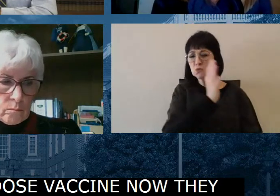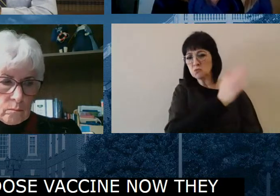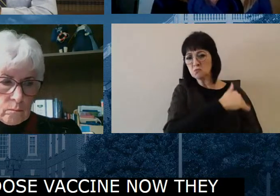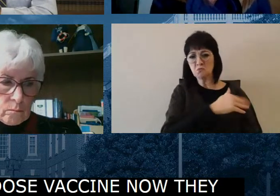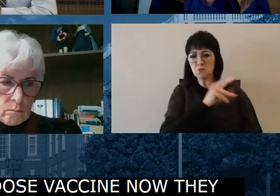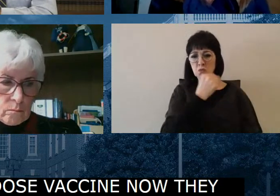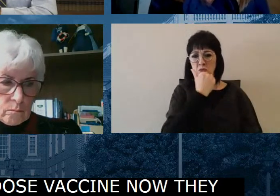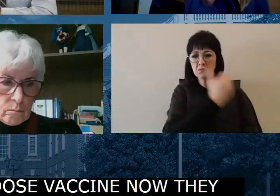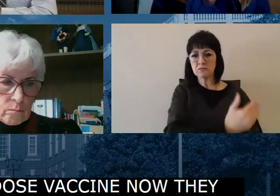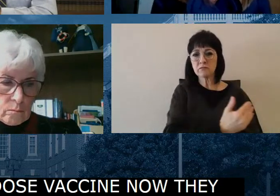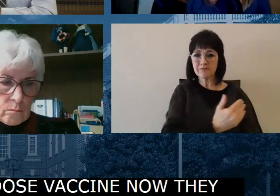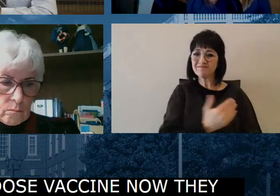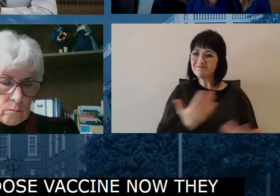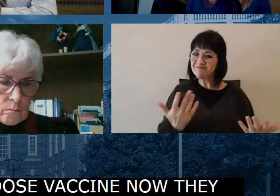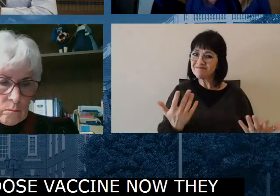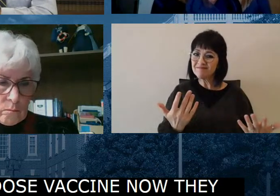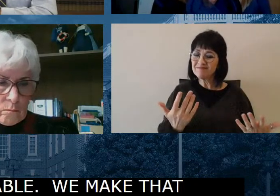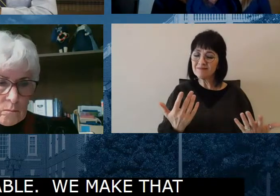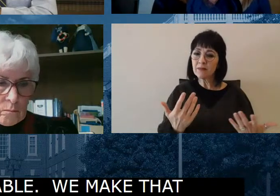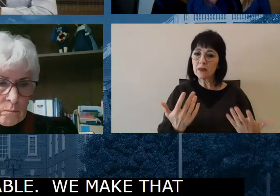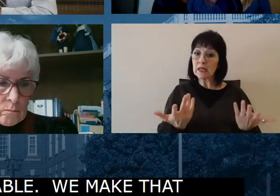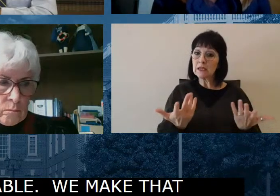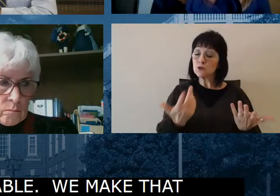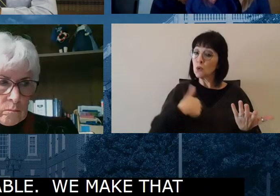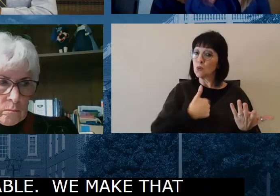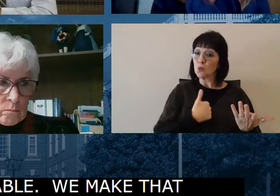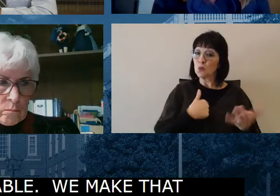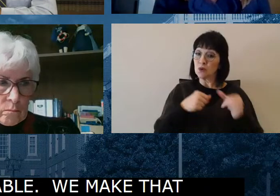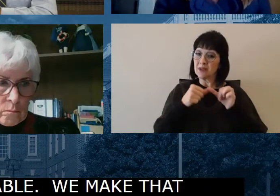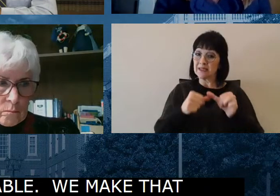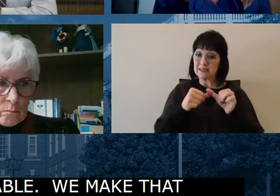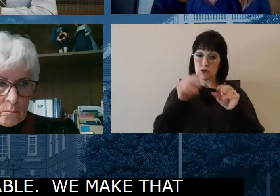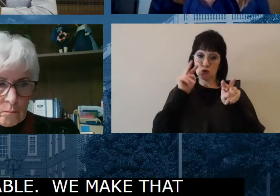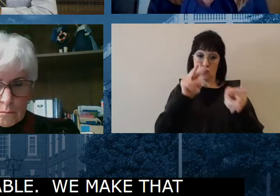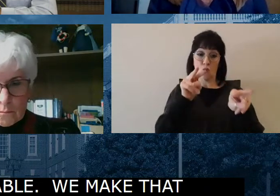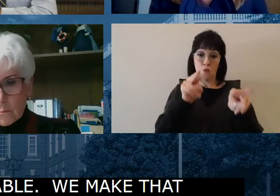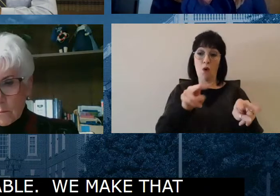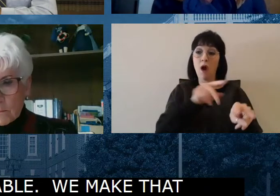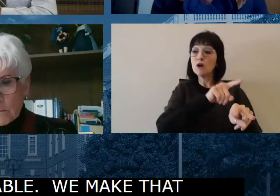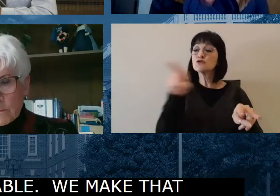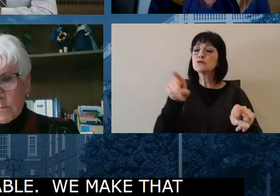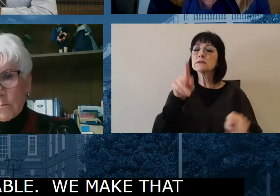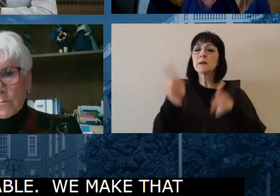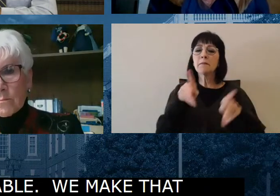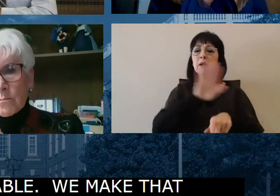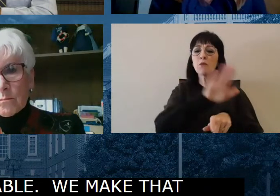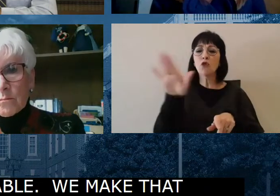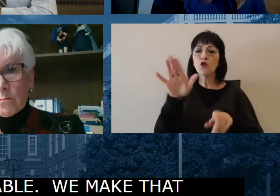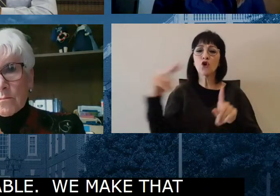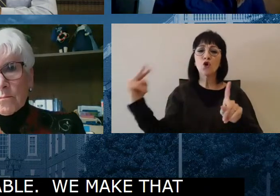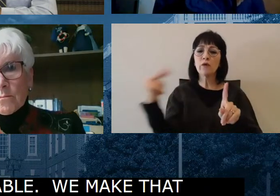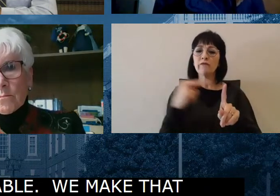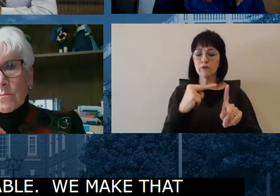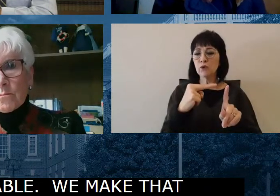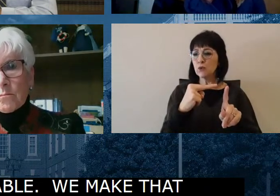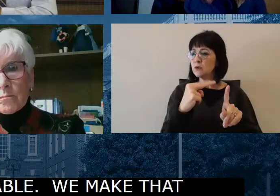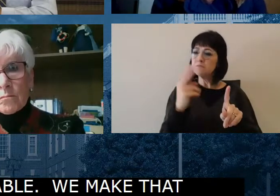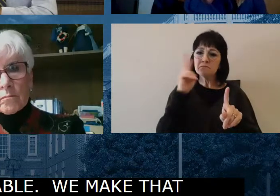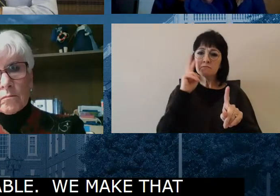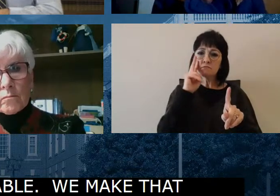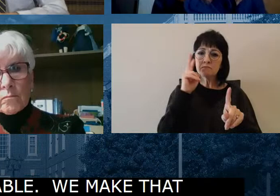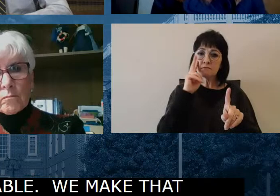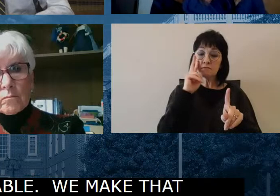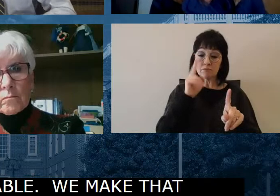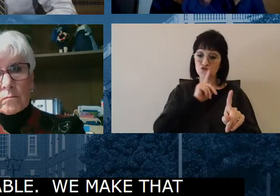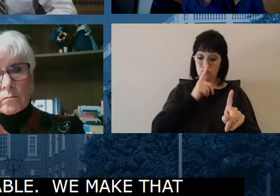public behavior and perception as we go forward, but we don't personally see it as an inferior vaccine. And to